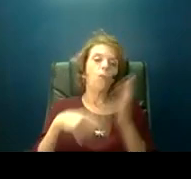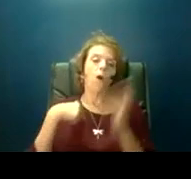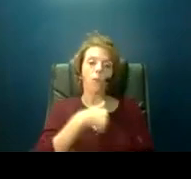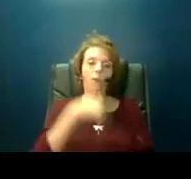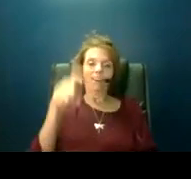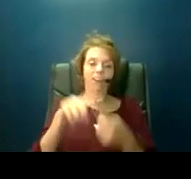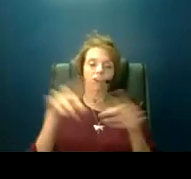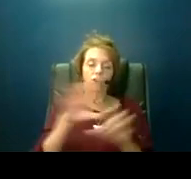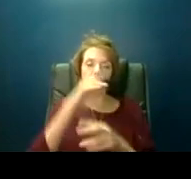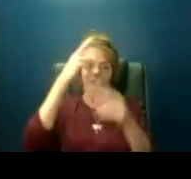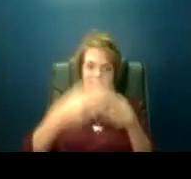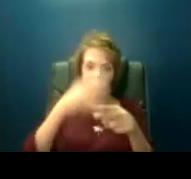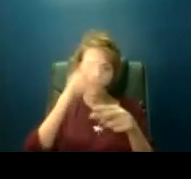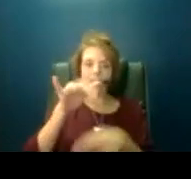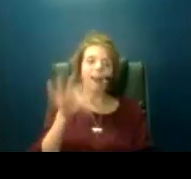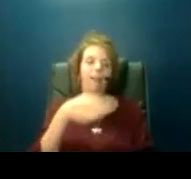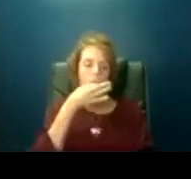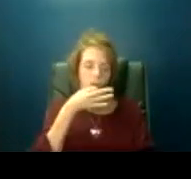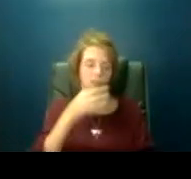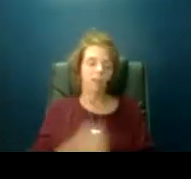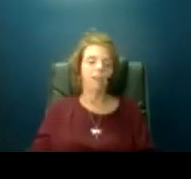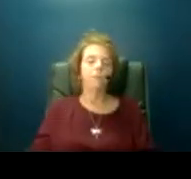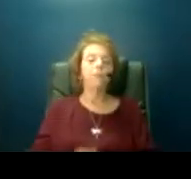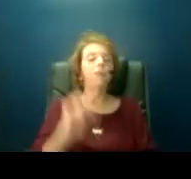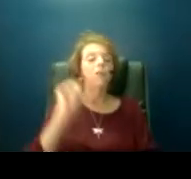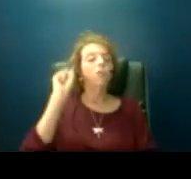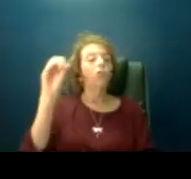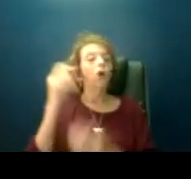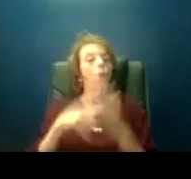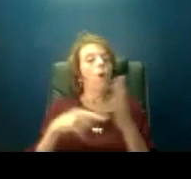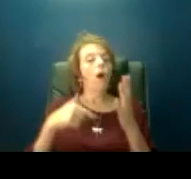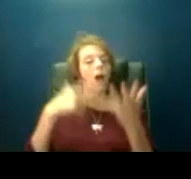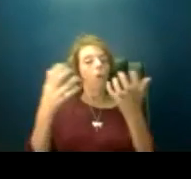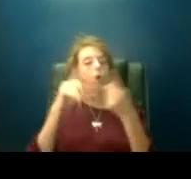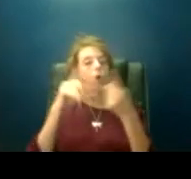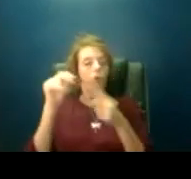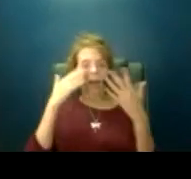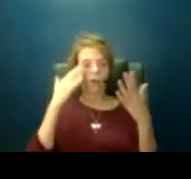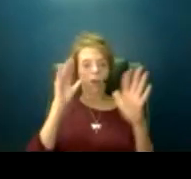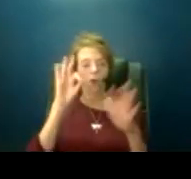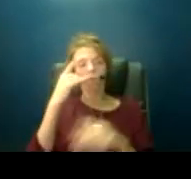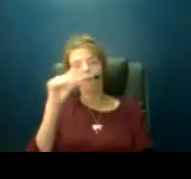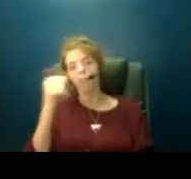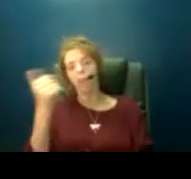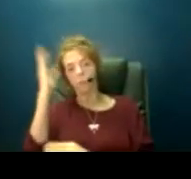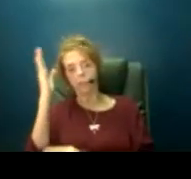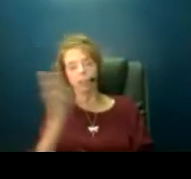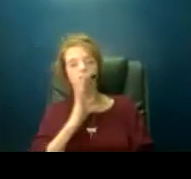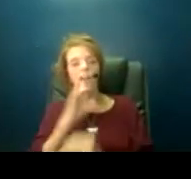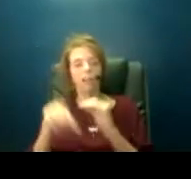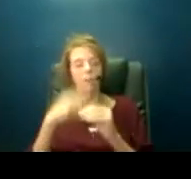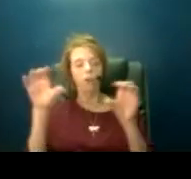name that expertise. So what I want to do, and I don't know if one of the other presenters was talking about doing the name